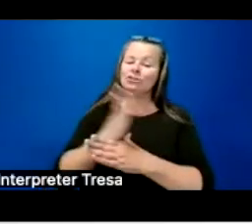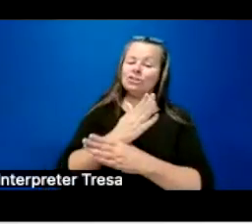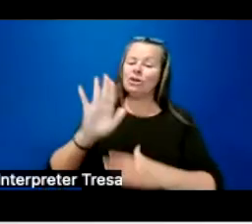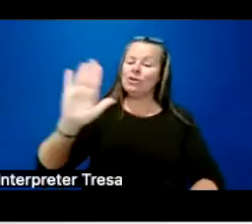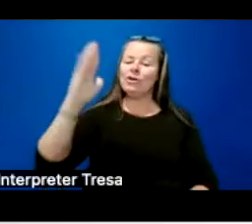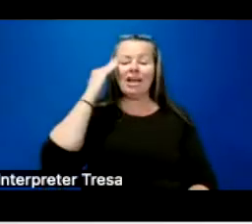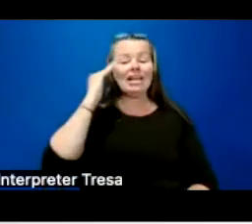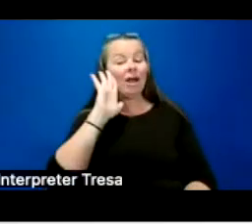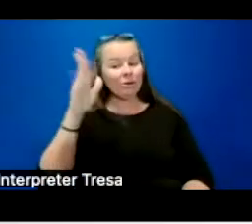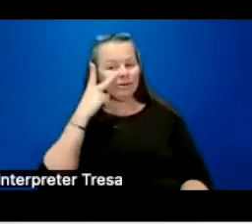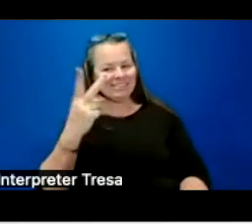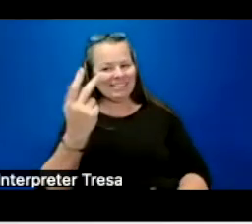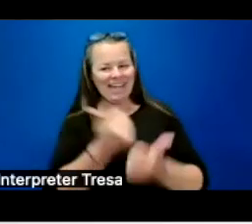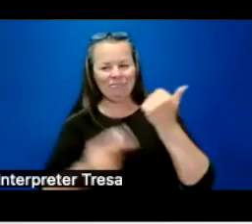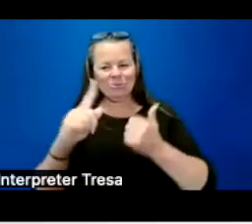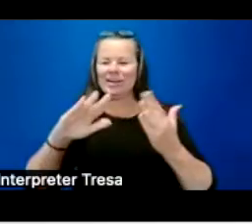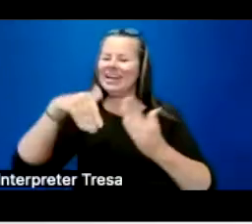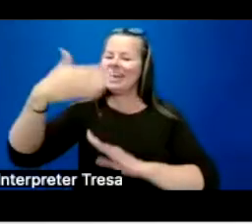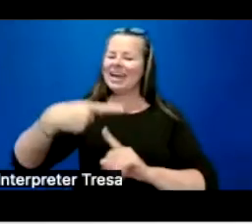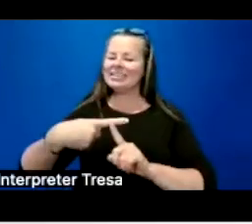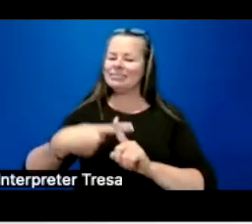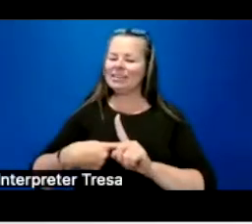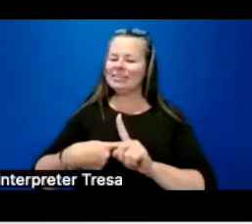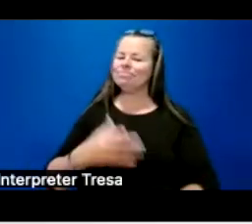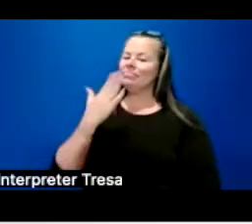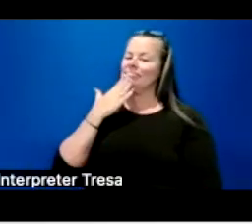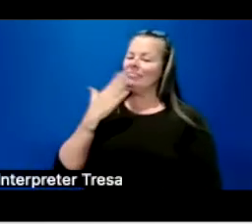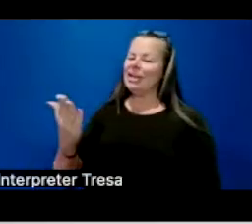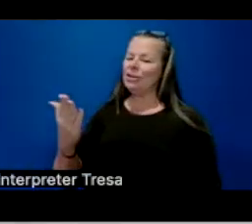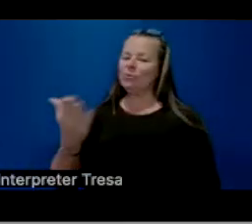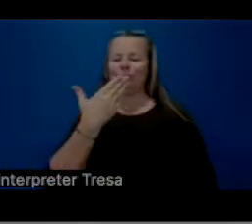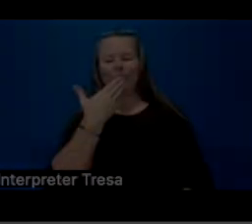see everyone next month. Thank you. Thank Thank you so you. much.